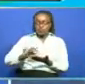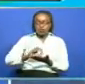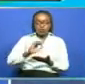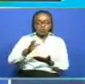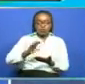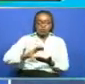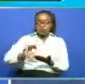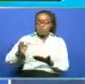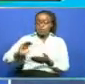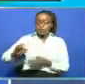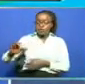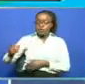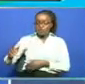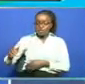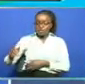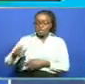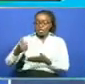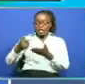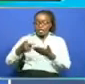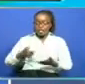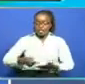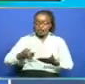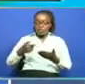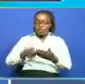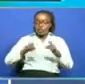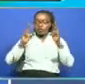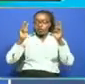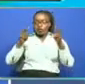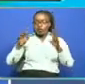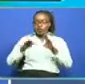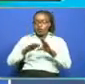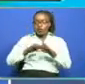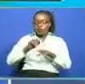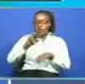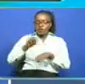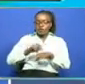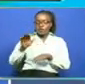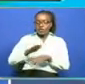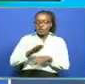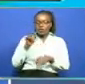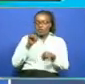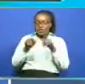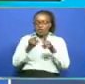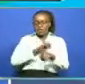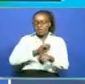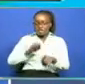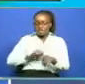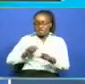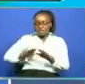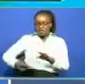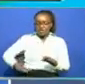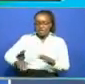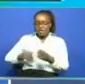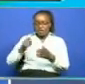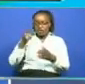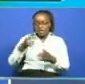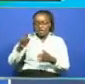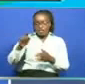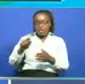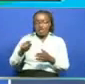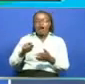to counties. During the debate on the motion, members of the National Assembly faulted the Senate over delay in passage of revenue